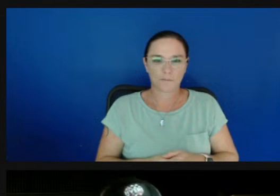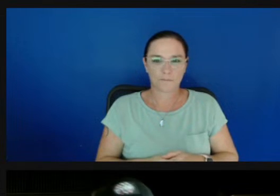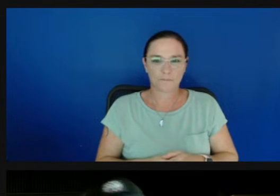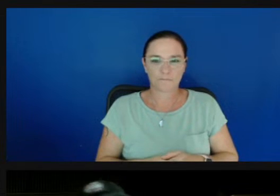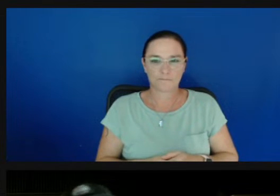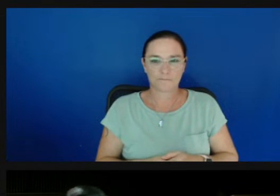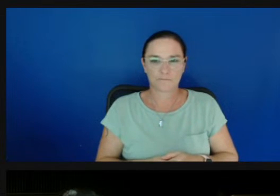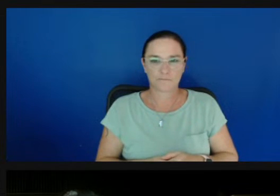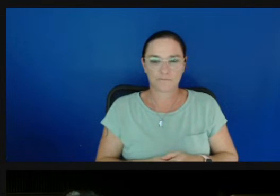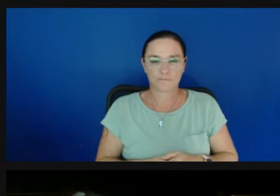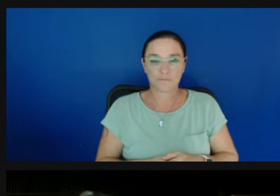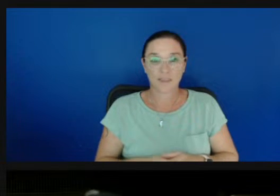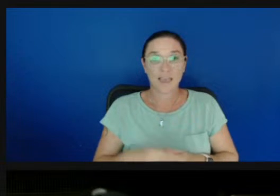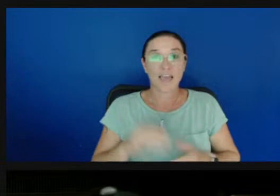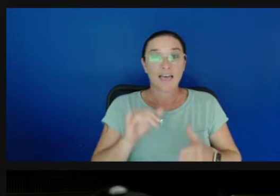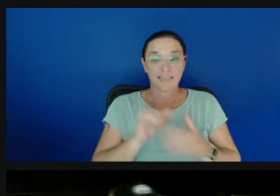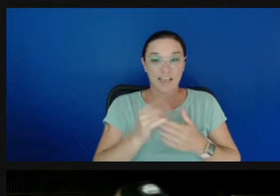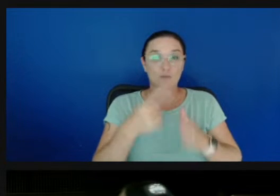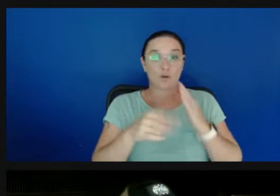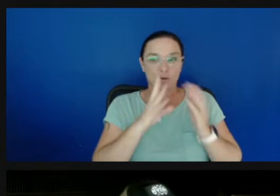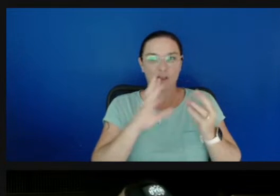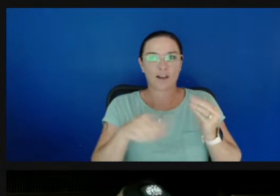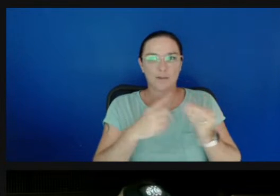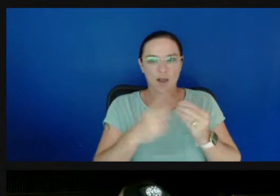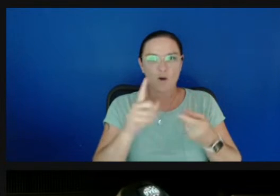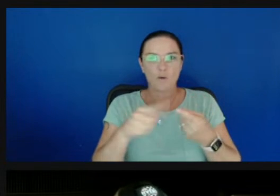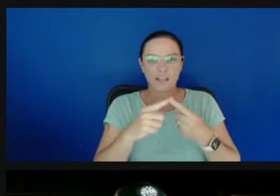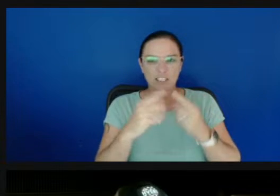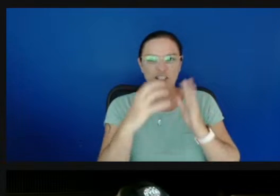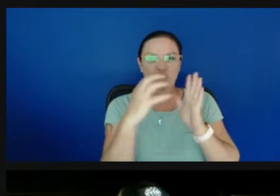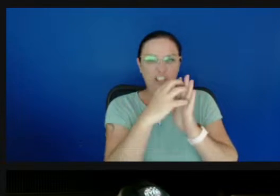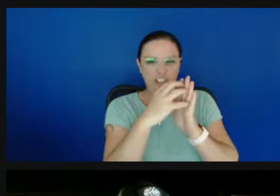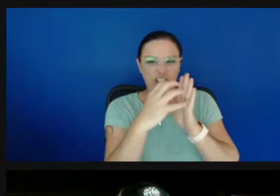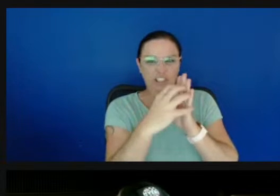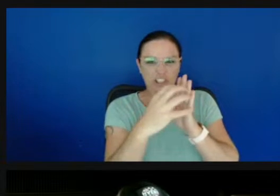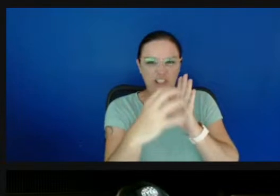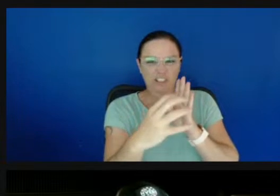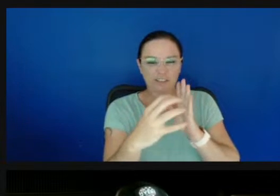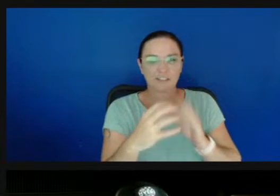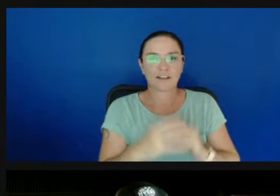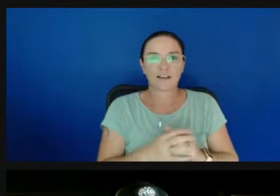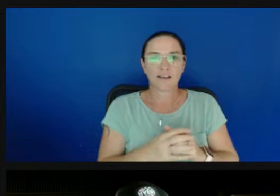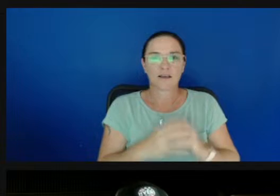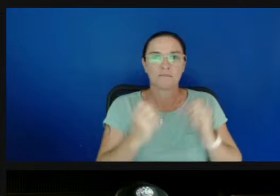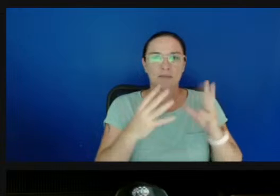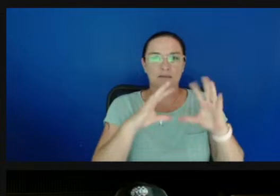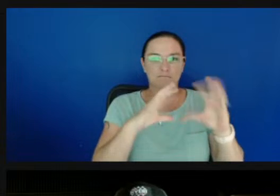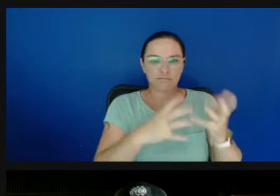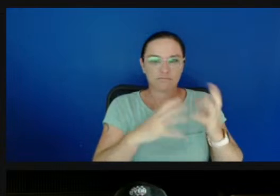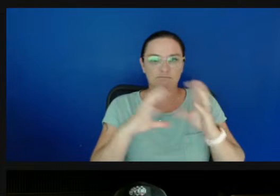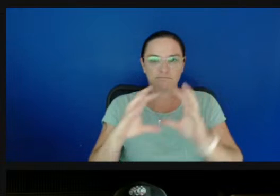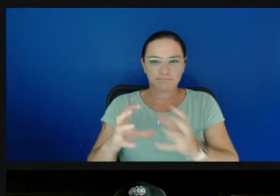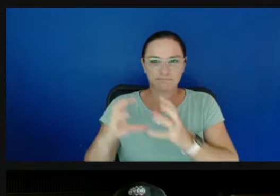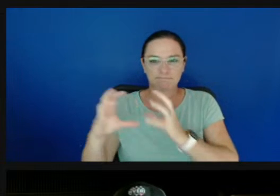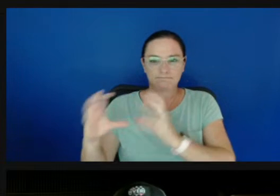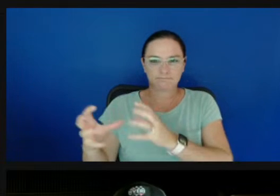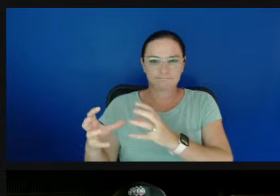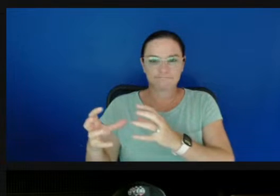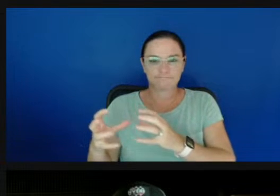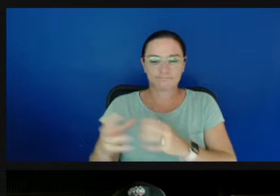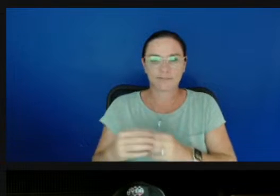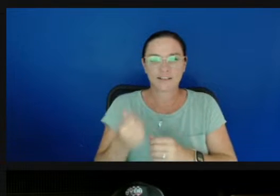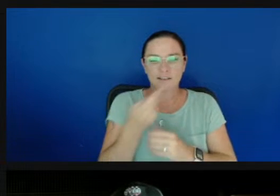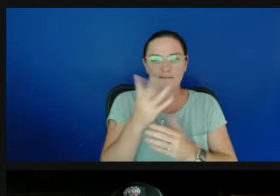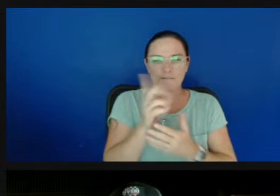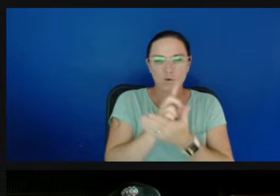And this is more what I was talking about when the earthquakes stack on each other. You can see more of the bigger picture, the big pulses. There was the one a couple weeks